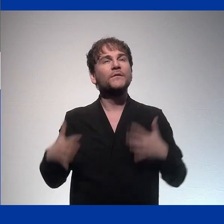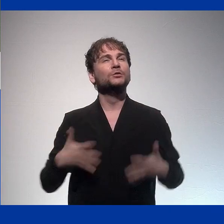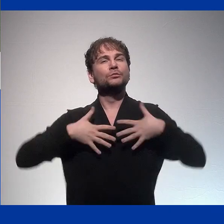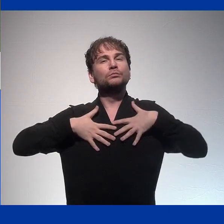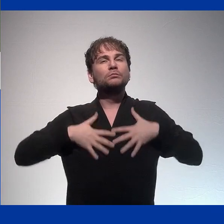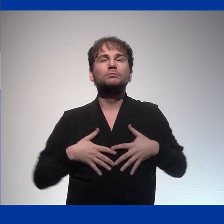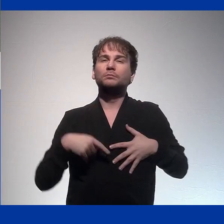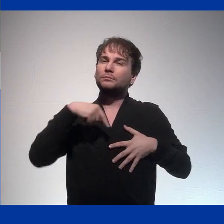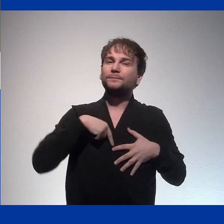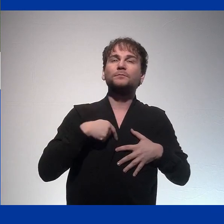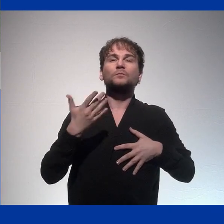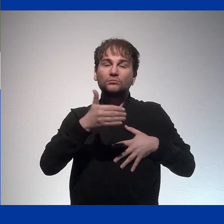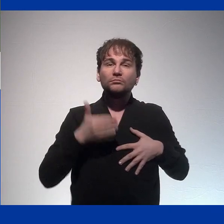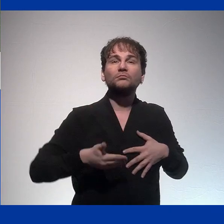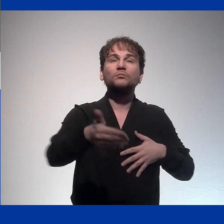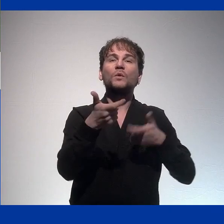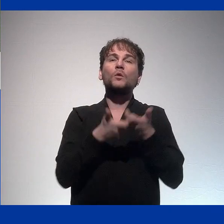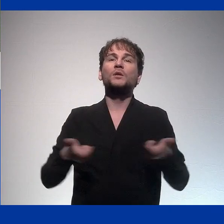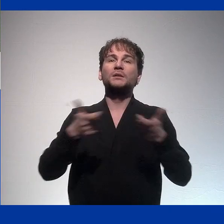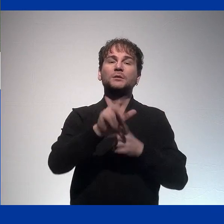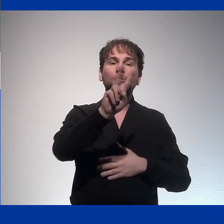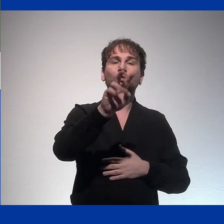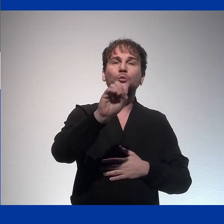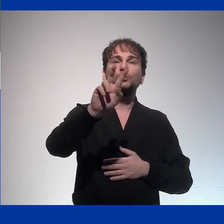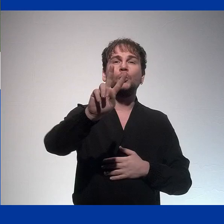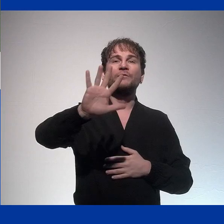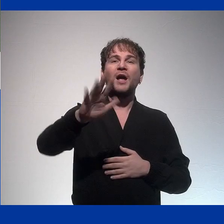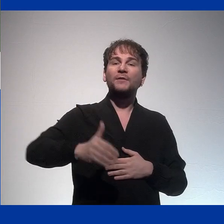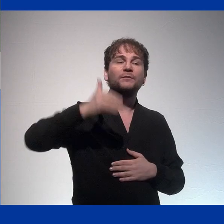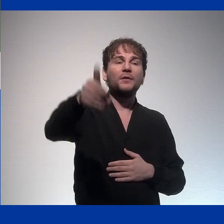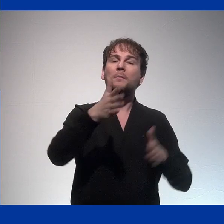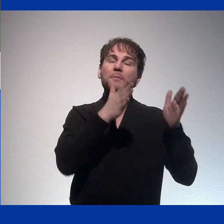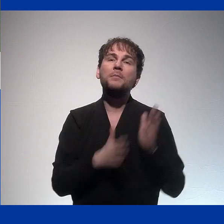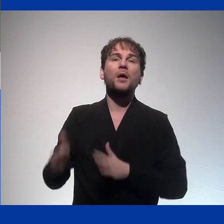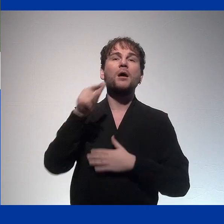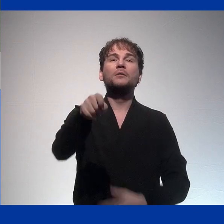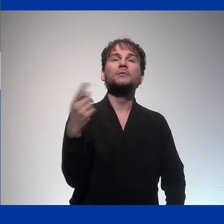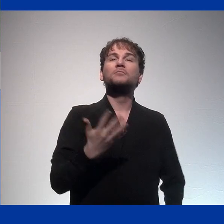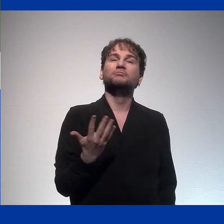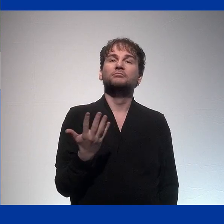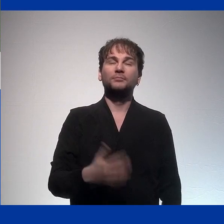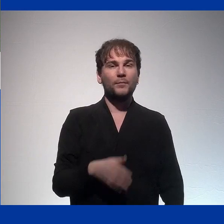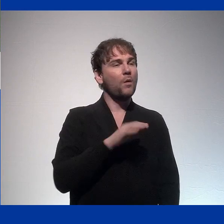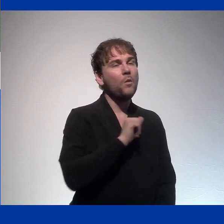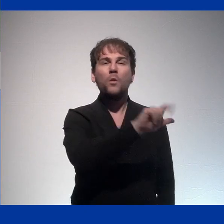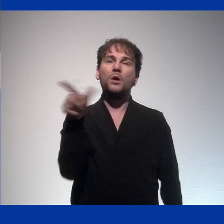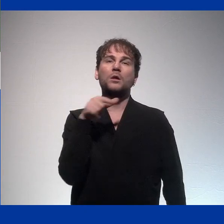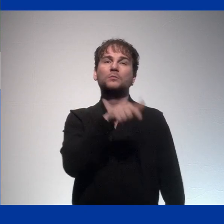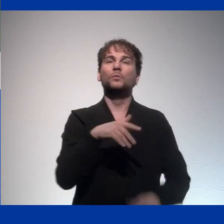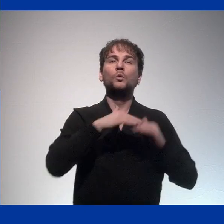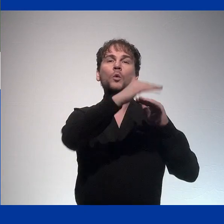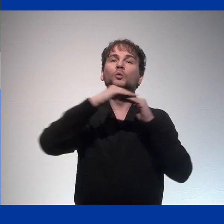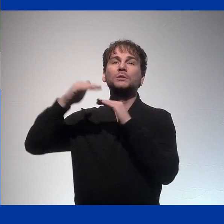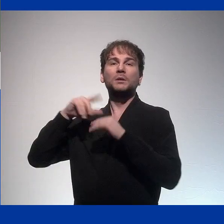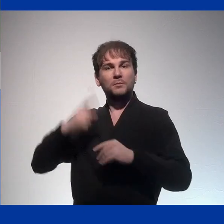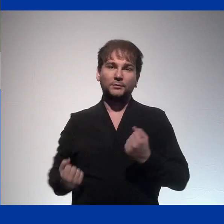should play a coordinating role in their own country, sometimes in combination with a structure which